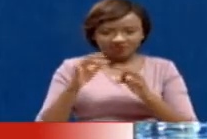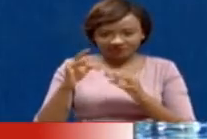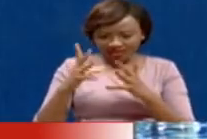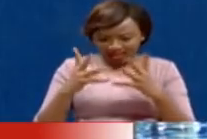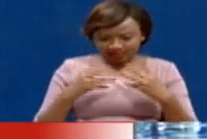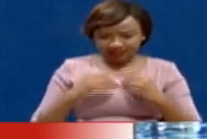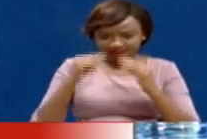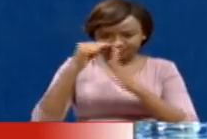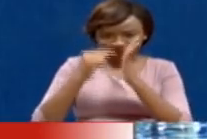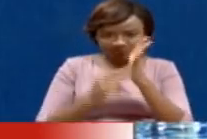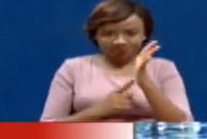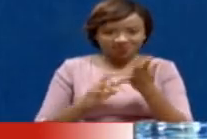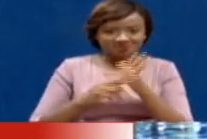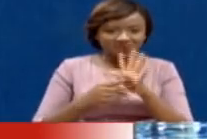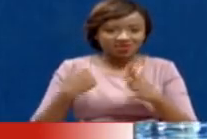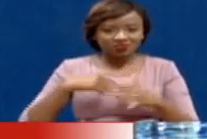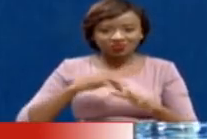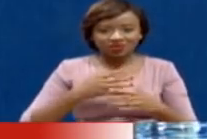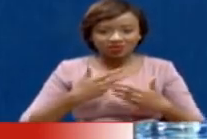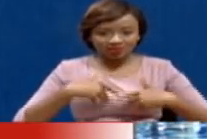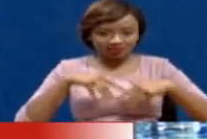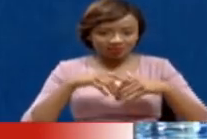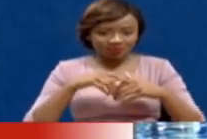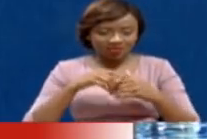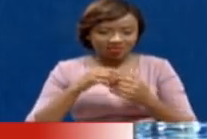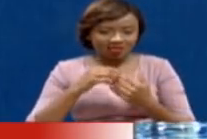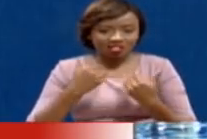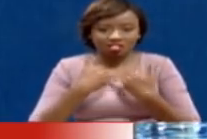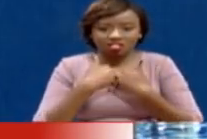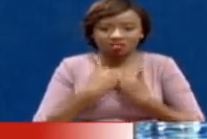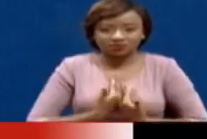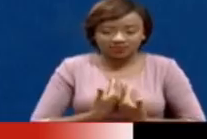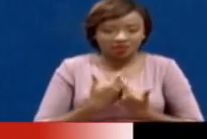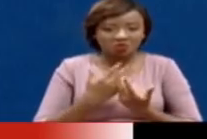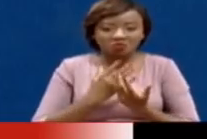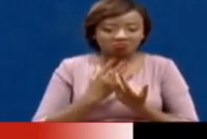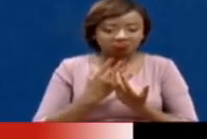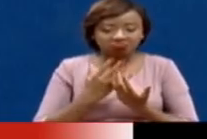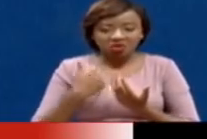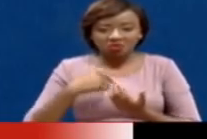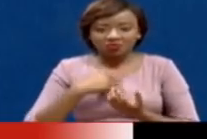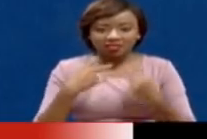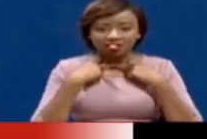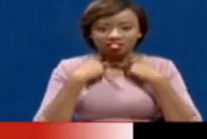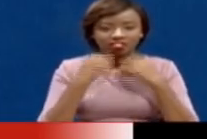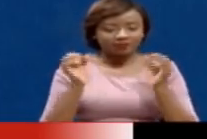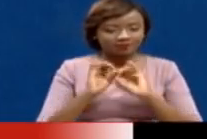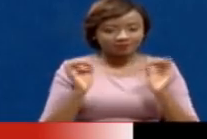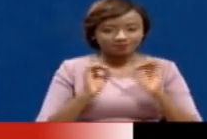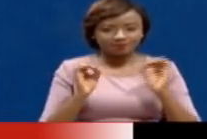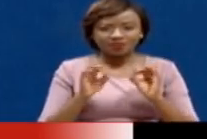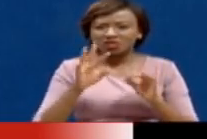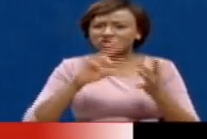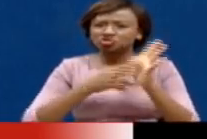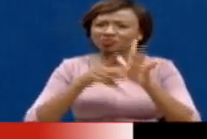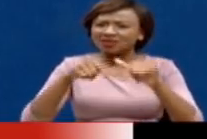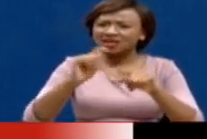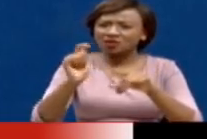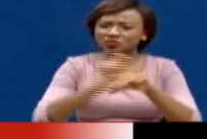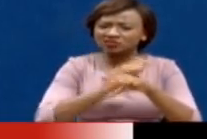place, we will not be overrun. Okay. So as it stands, DG, how many health workers have been trained and where are they deployed?